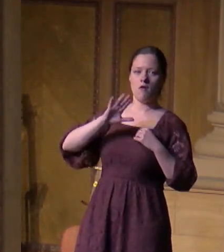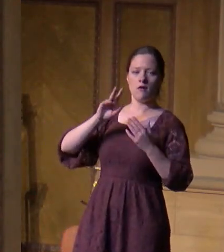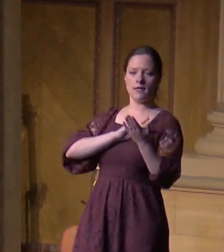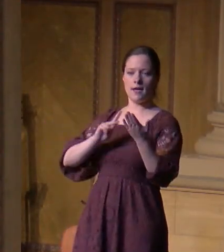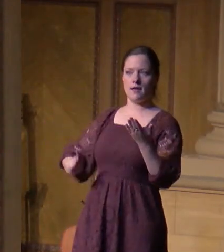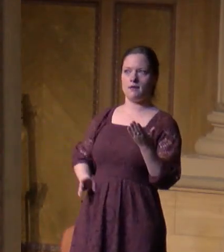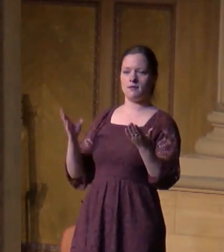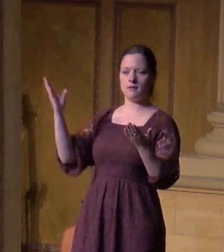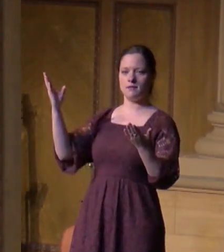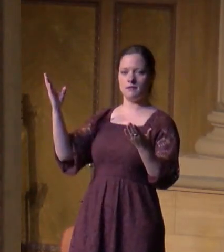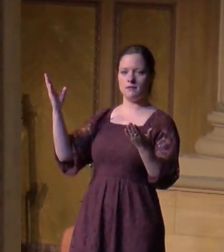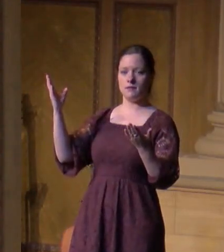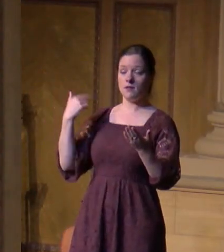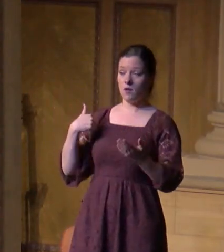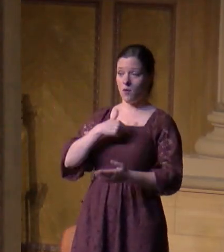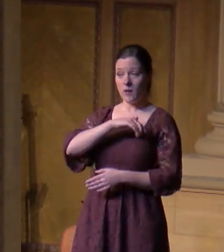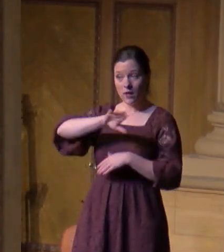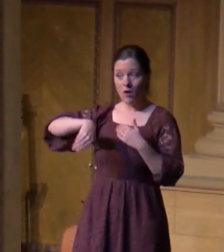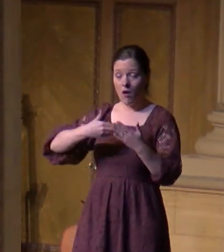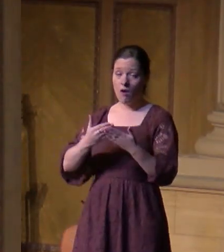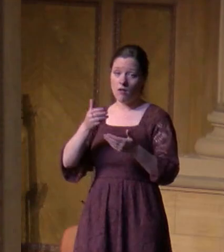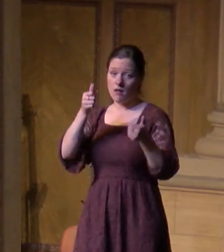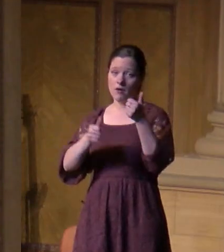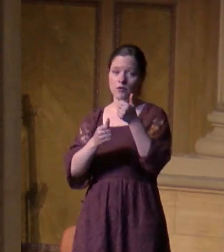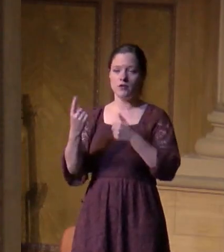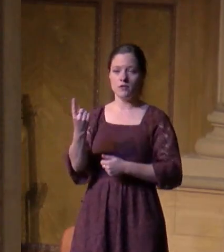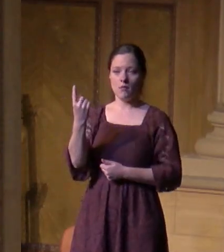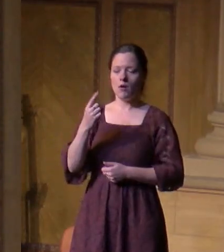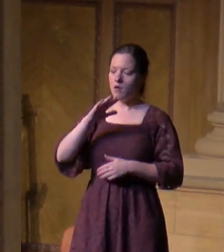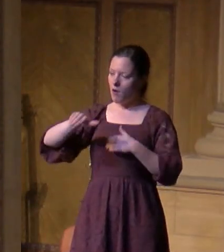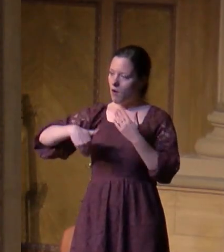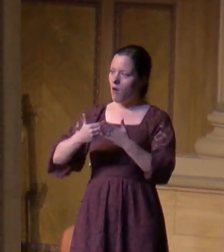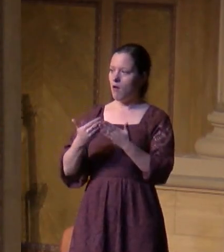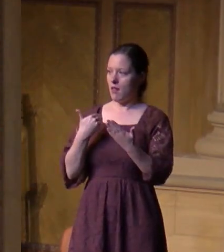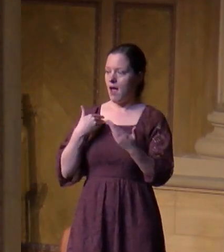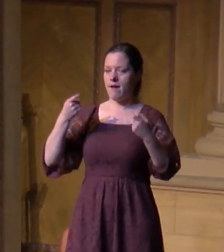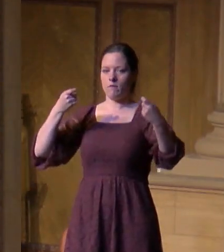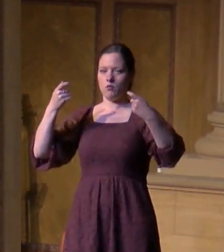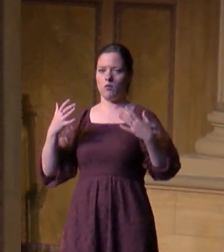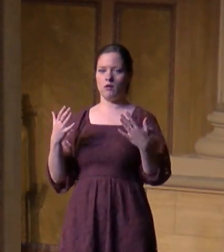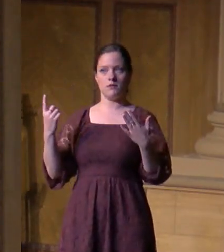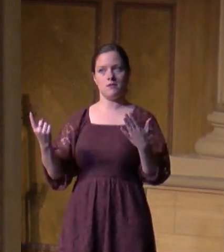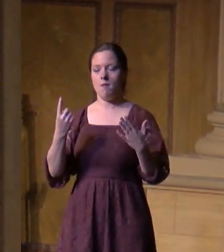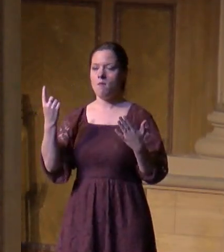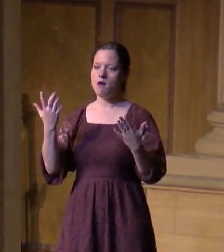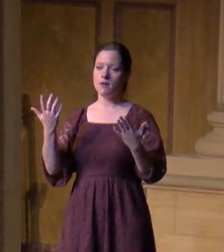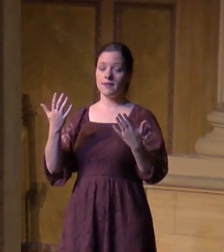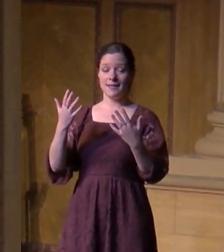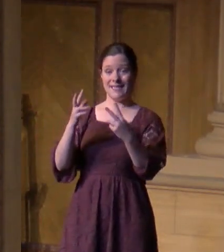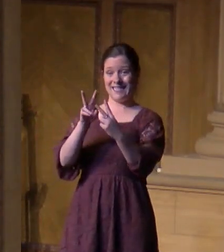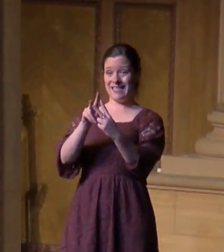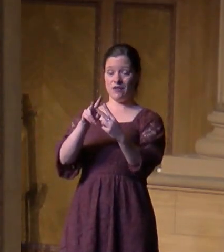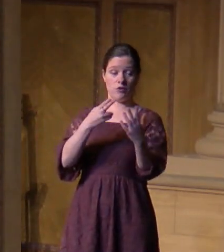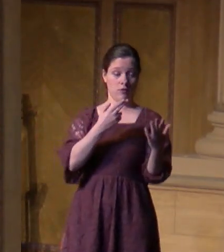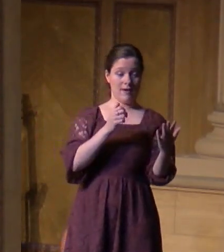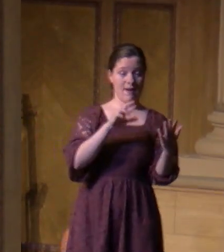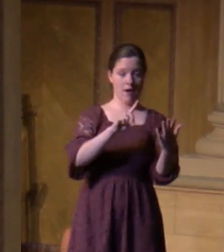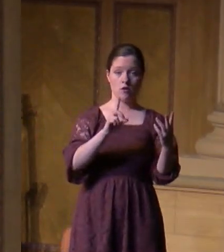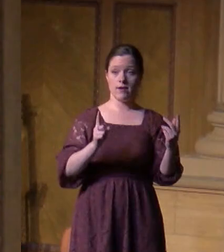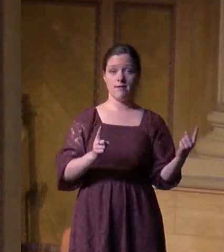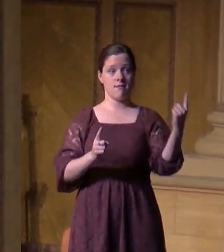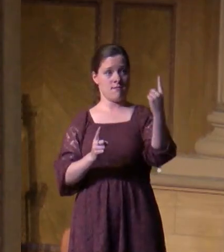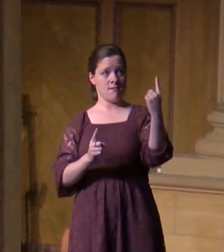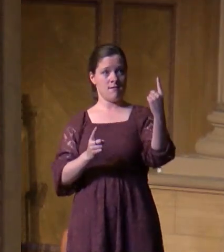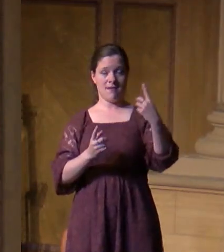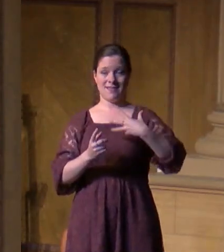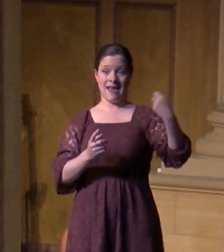we're all going to serve somebody we're all going to be reined over by somebody we'll either be reined over by the Herods in our lives that take